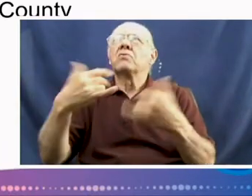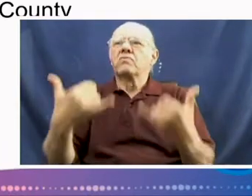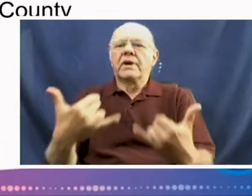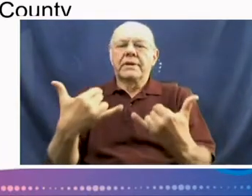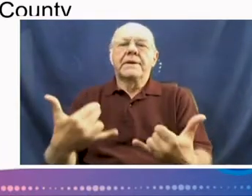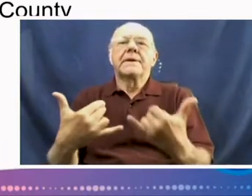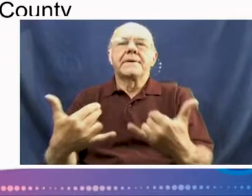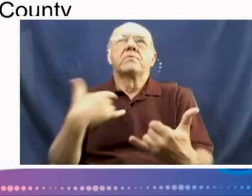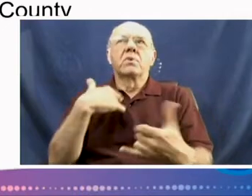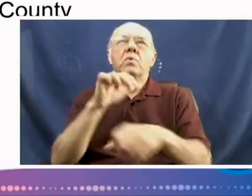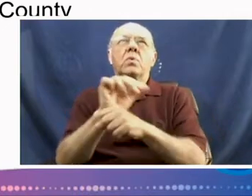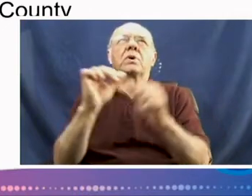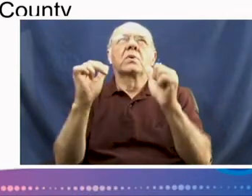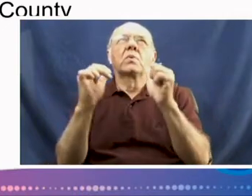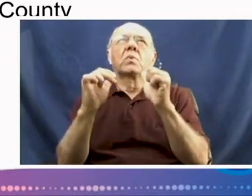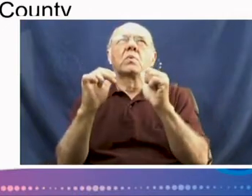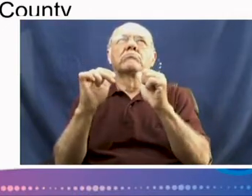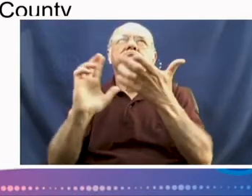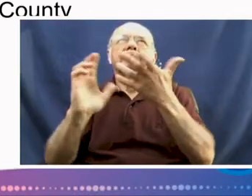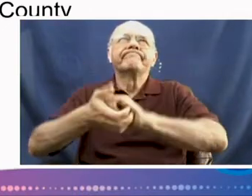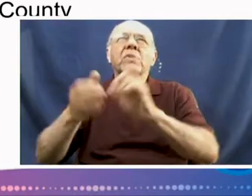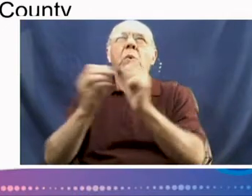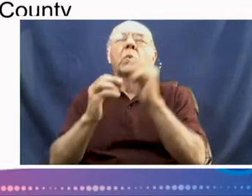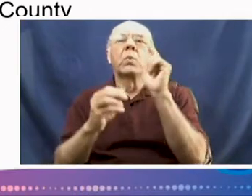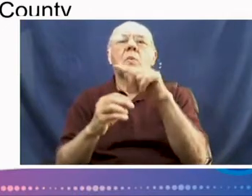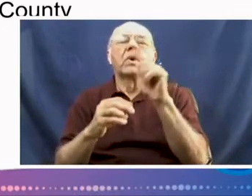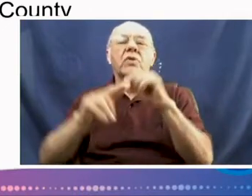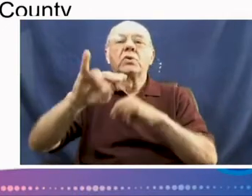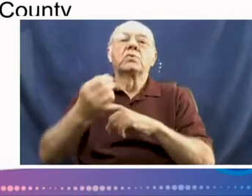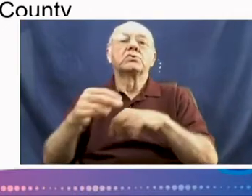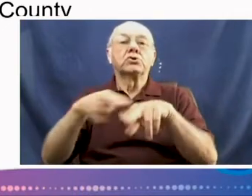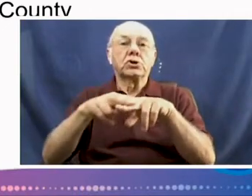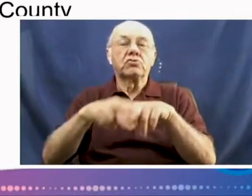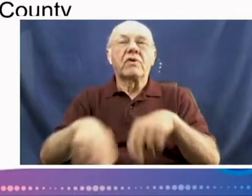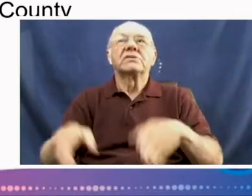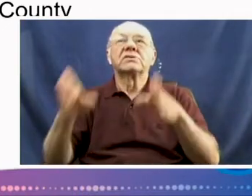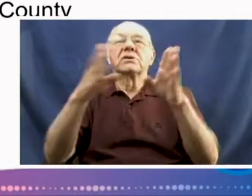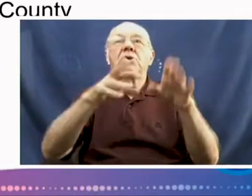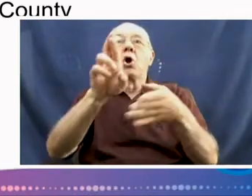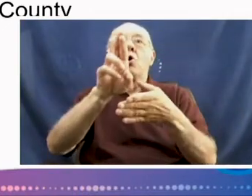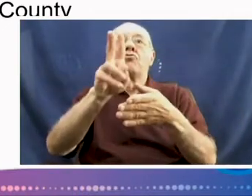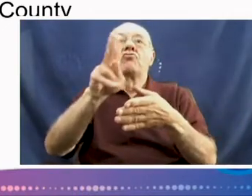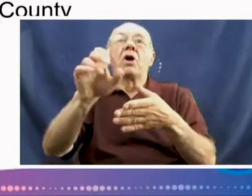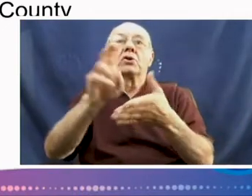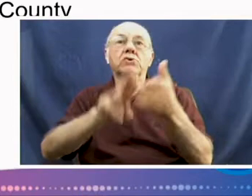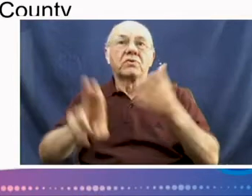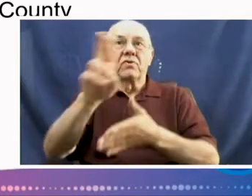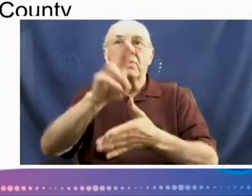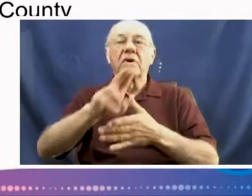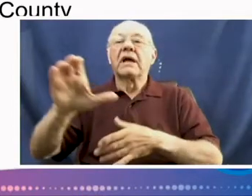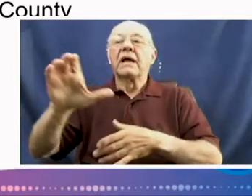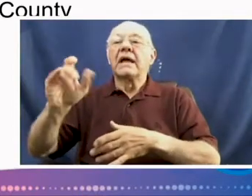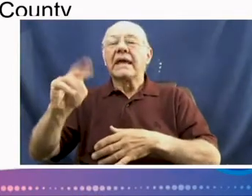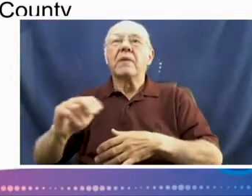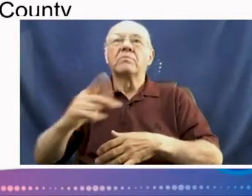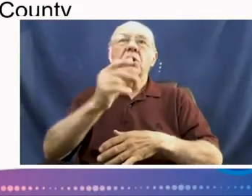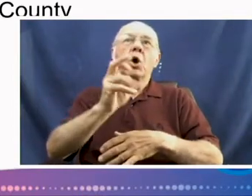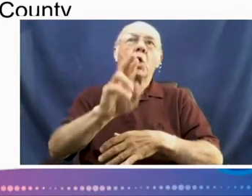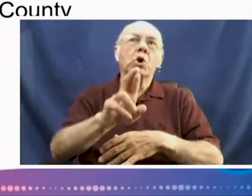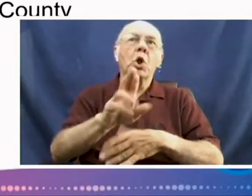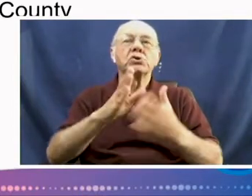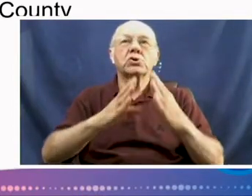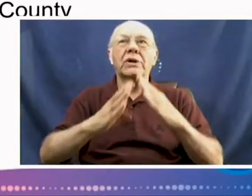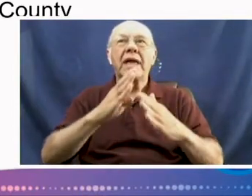working in partnership with New Jersey Transit, Rutgers University, Camden, and Gloucester County. The intention is to